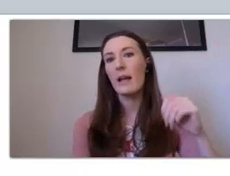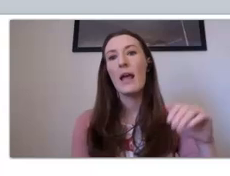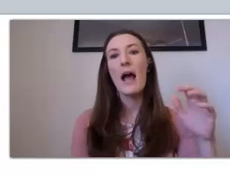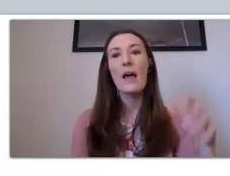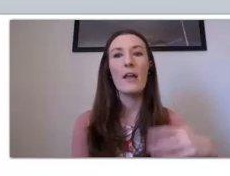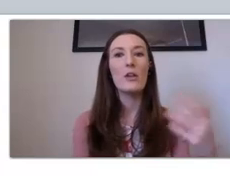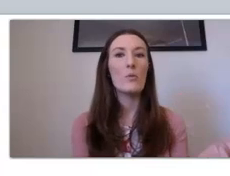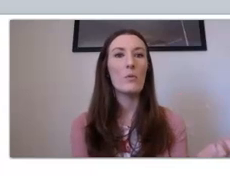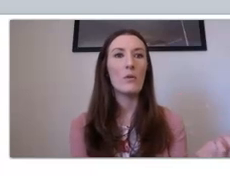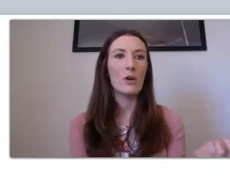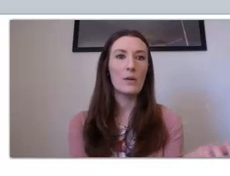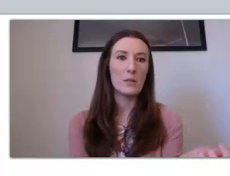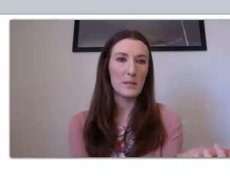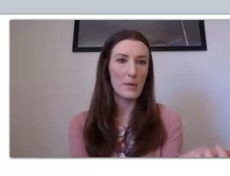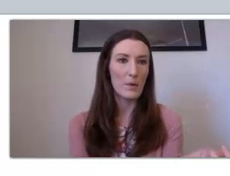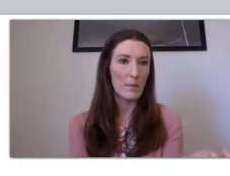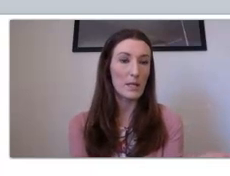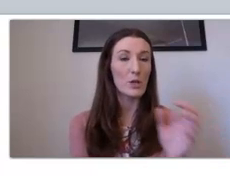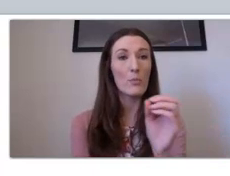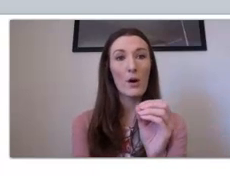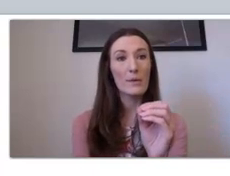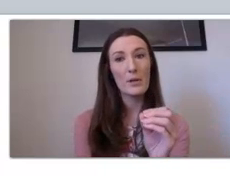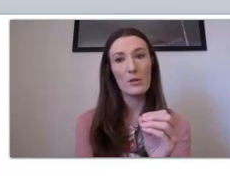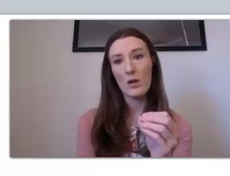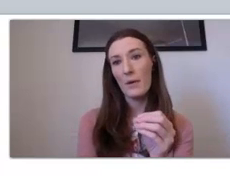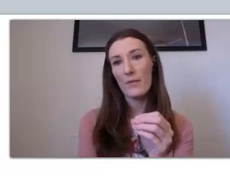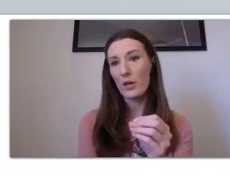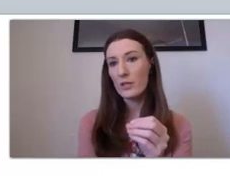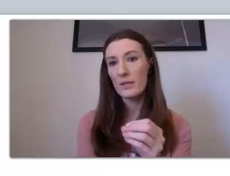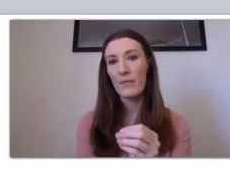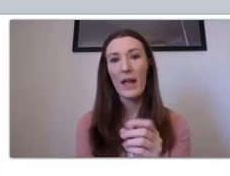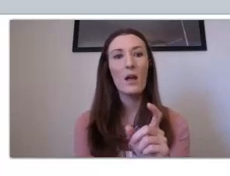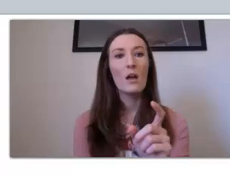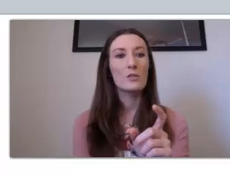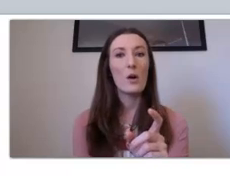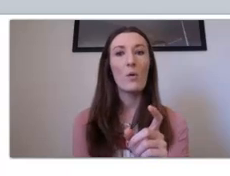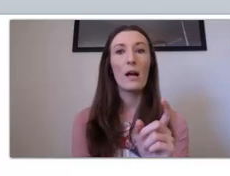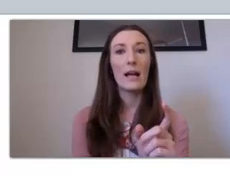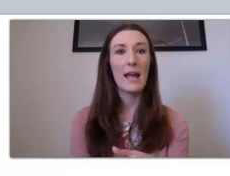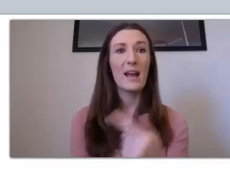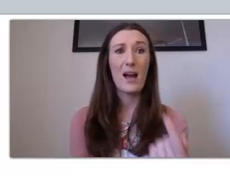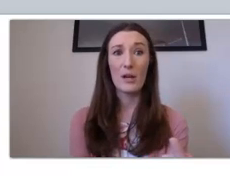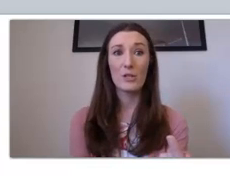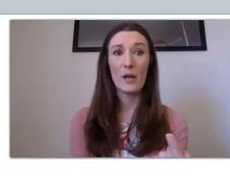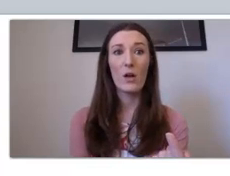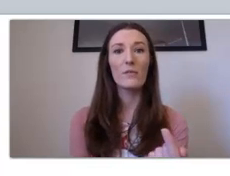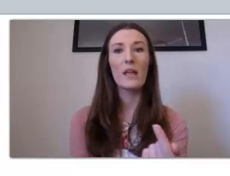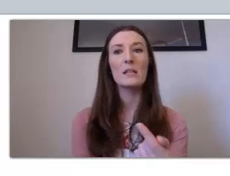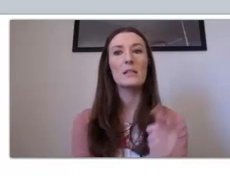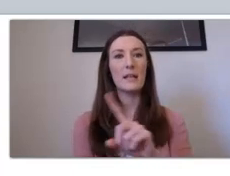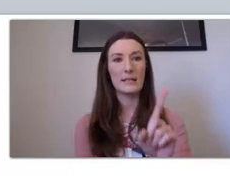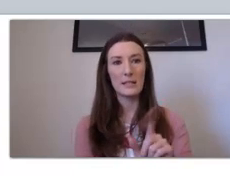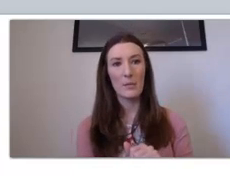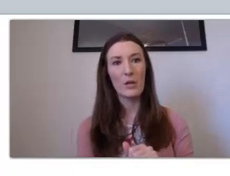red light, and then you are going to explain what it means. So you always put your topic first, okay? So again, I'm not doing all